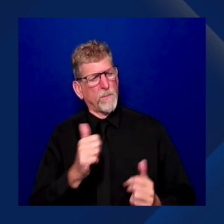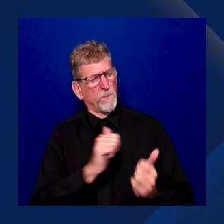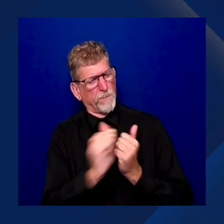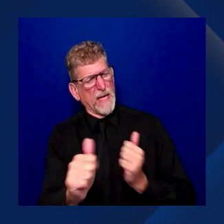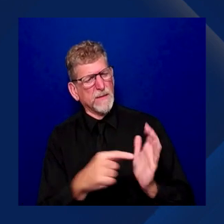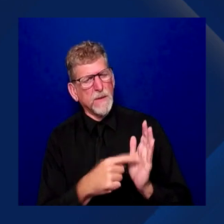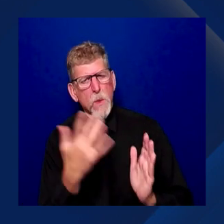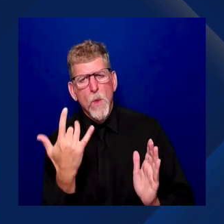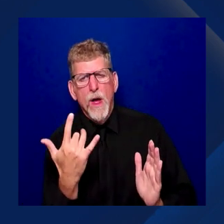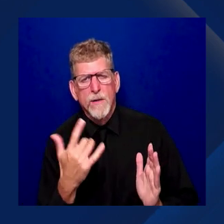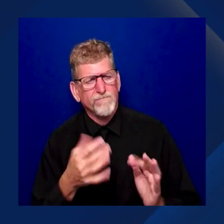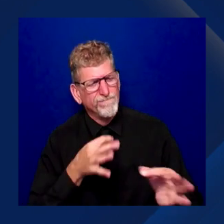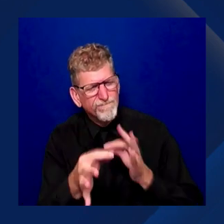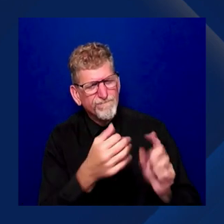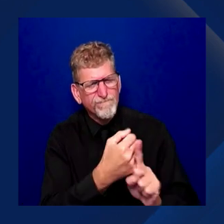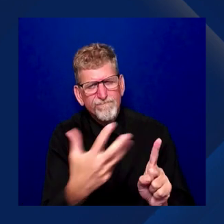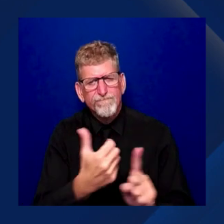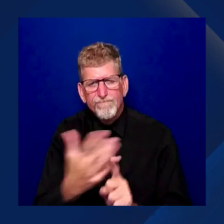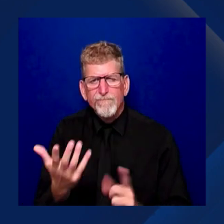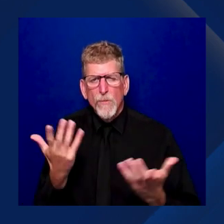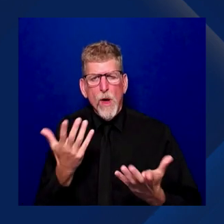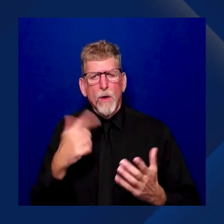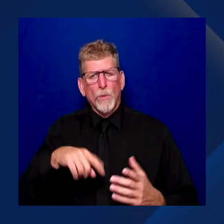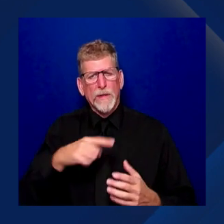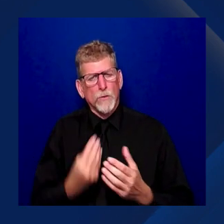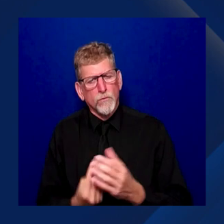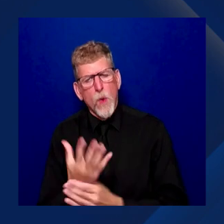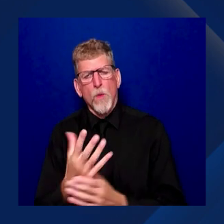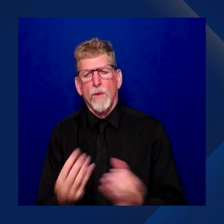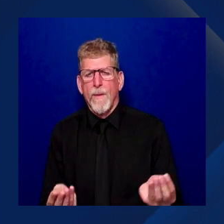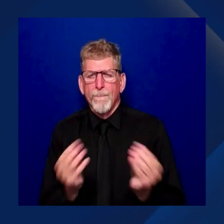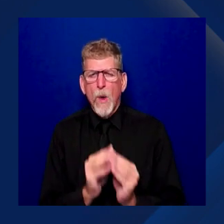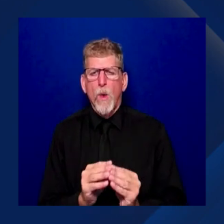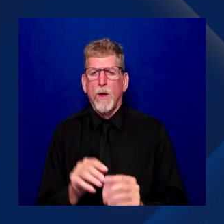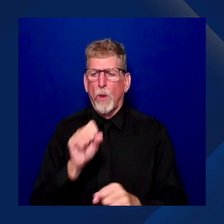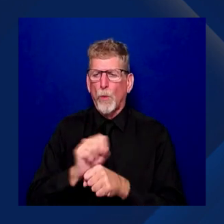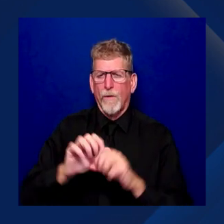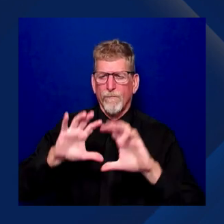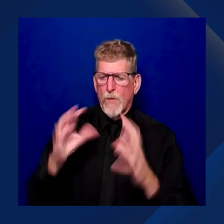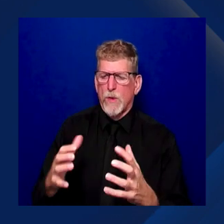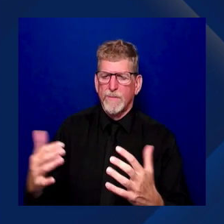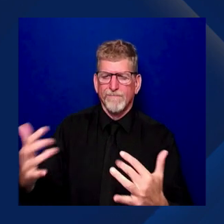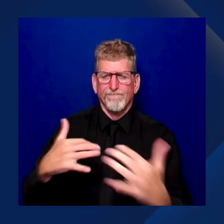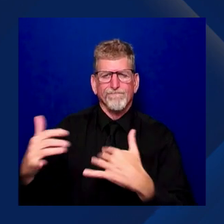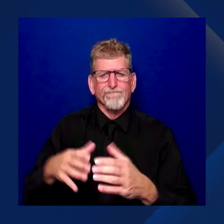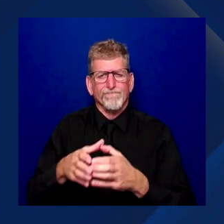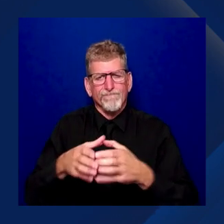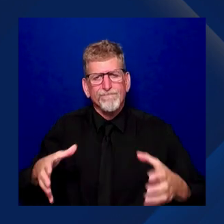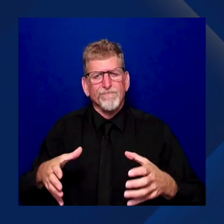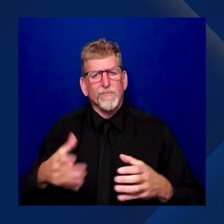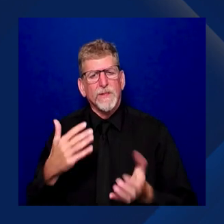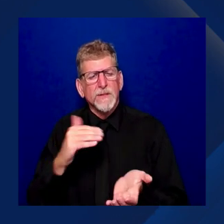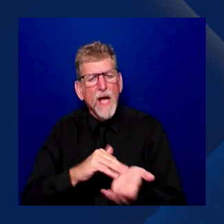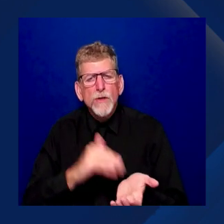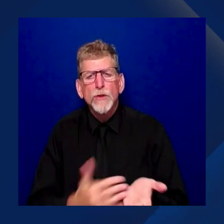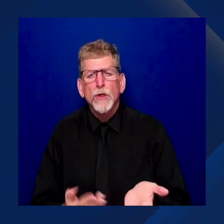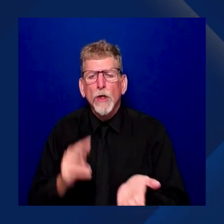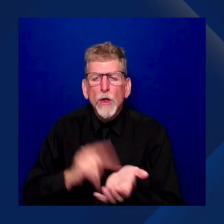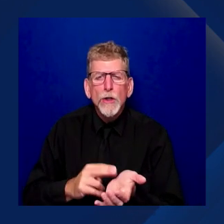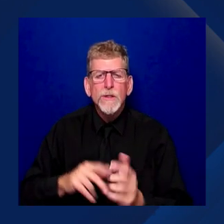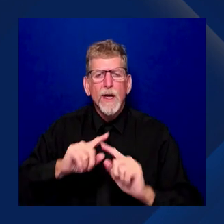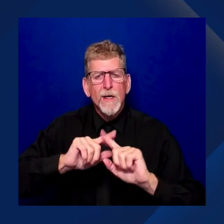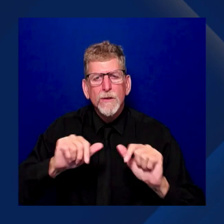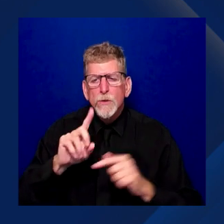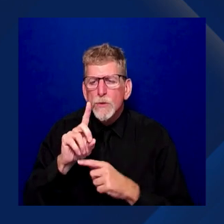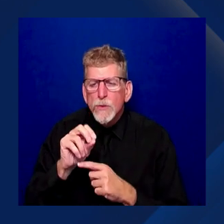hire more diverse providers, including physicians, nurses, and doulas, so that more providers understand the unique care that